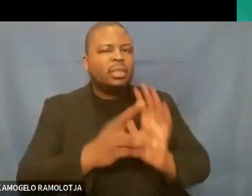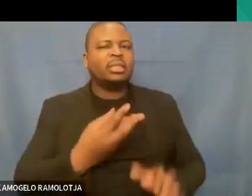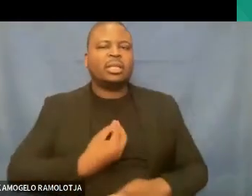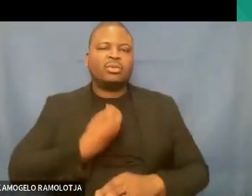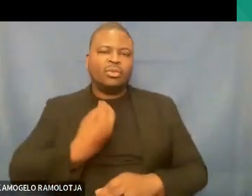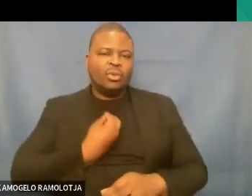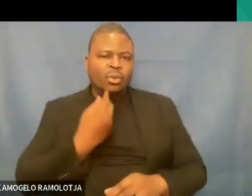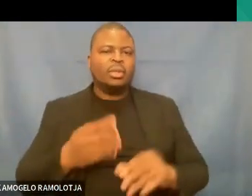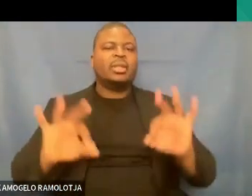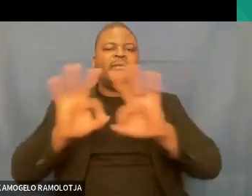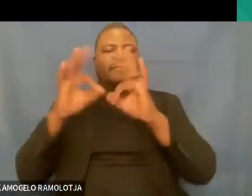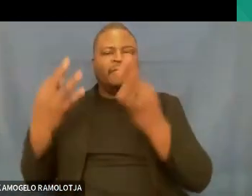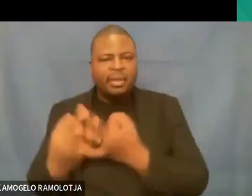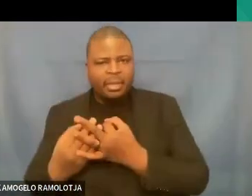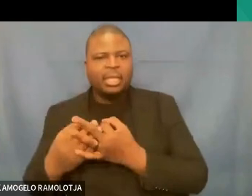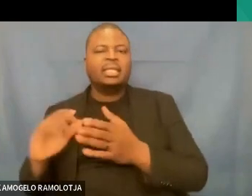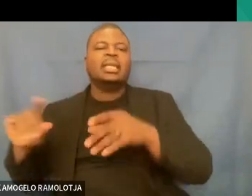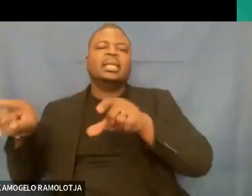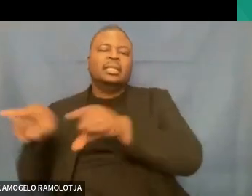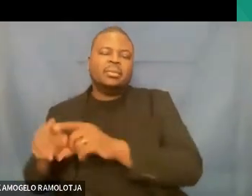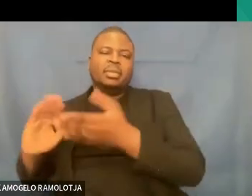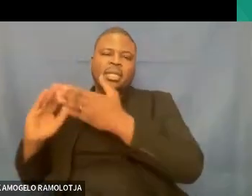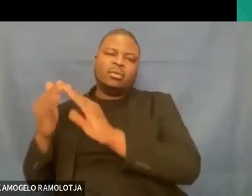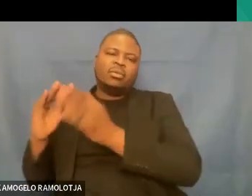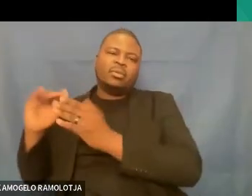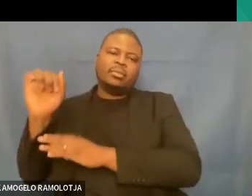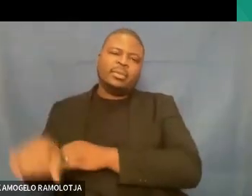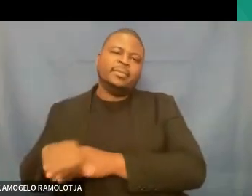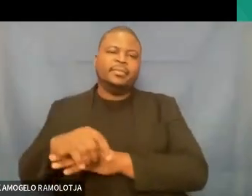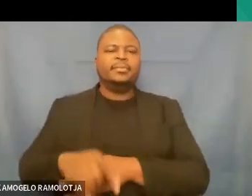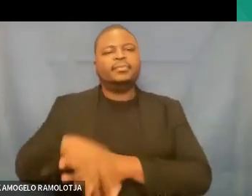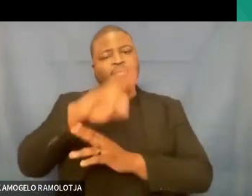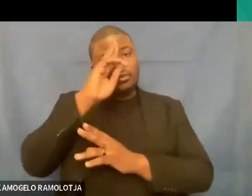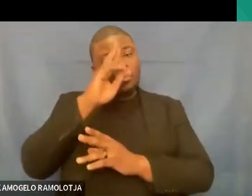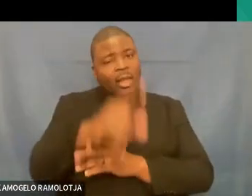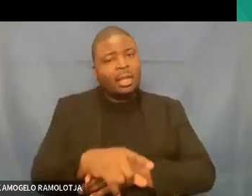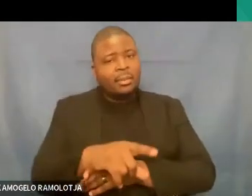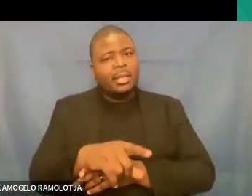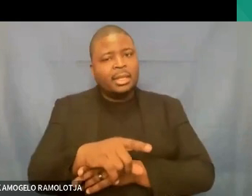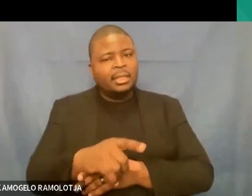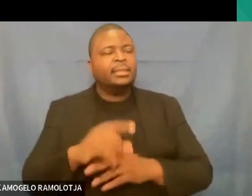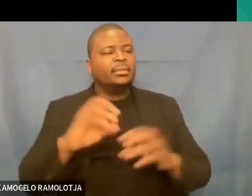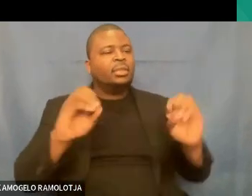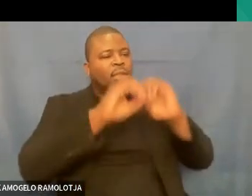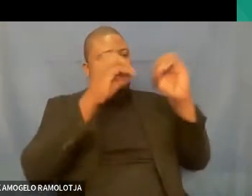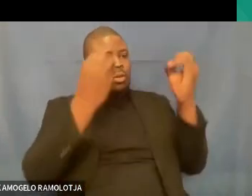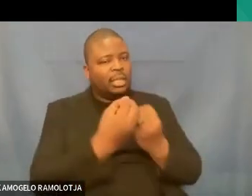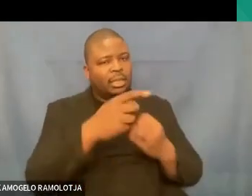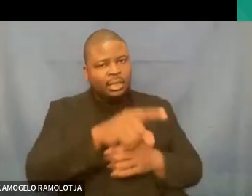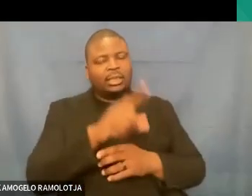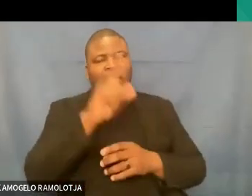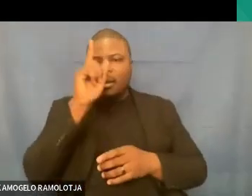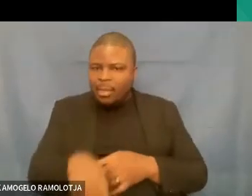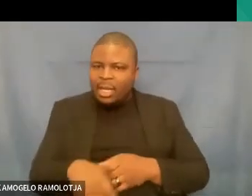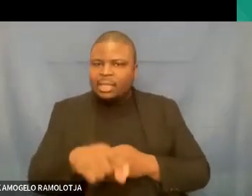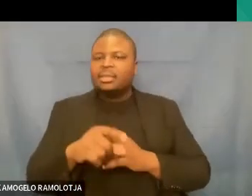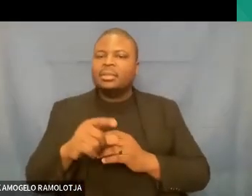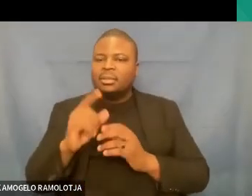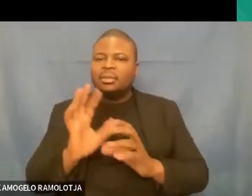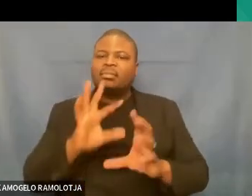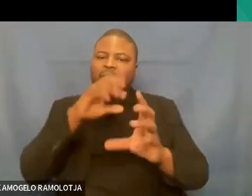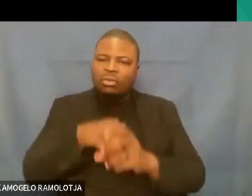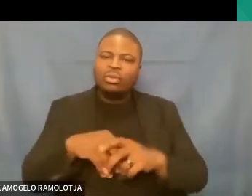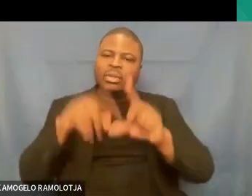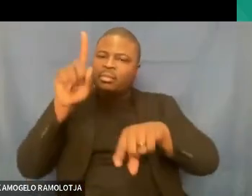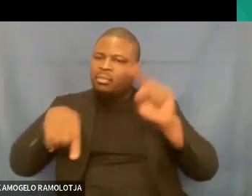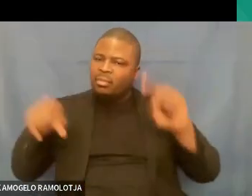communities. So we all know that the sectors of civil society cover a wide range of leaders in the community. And those are the people that